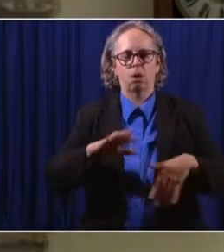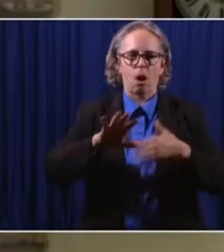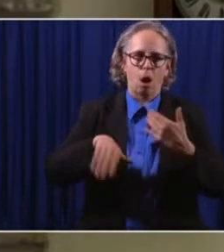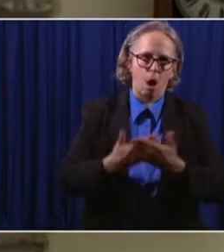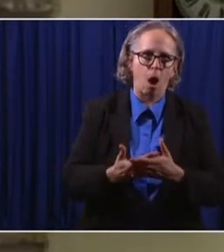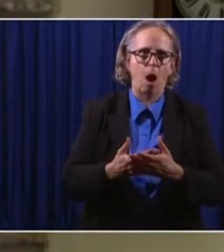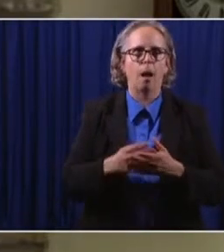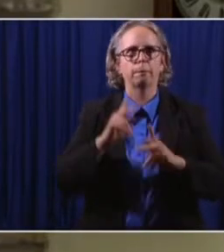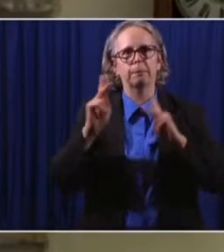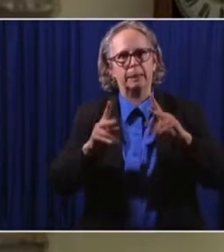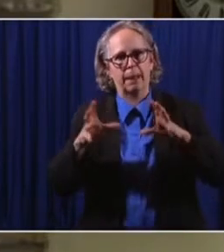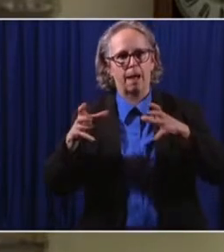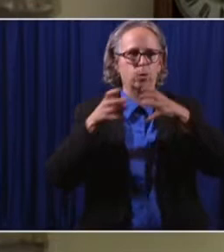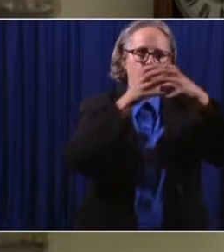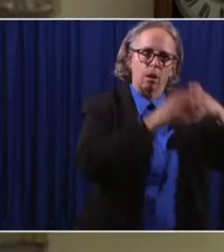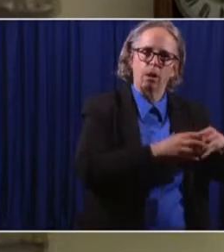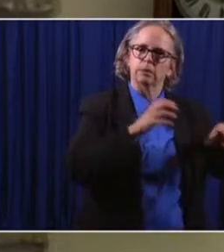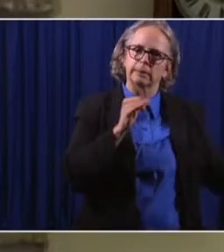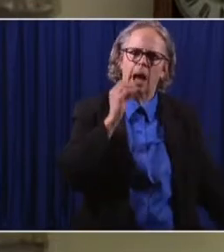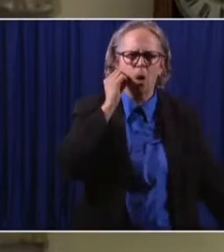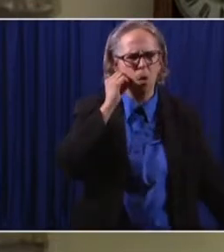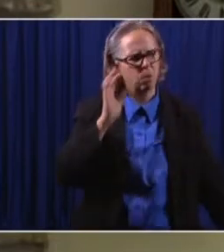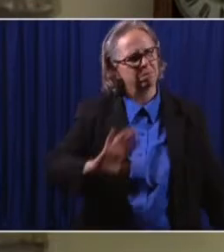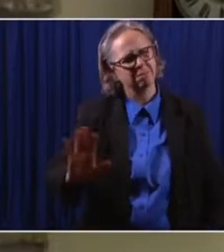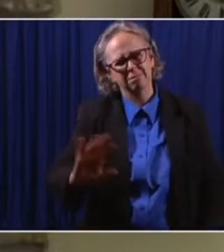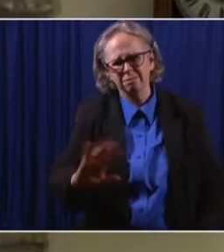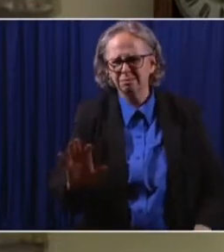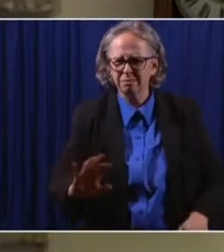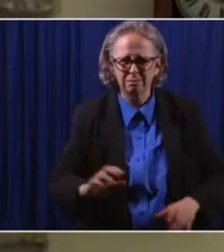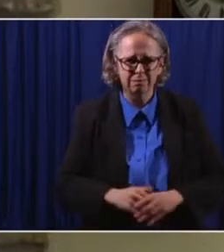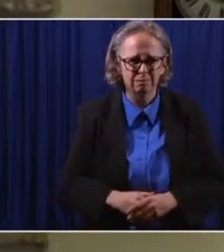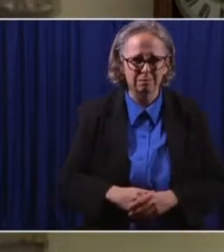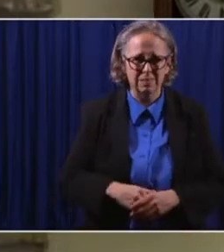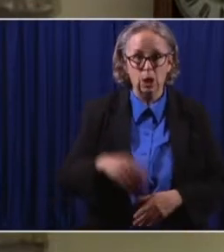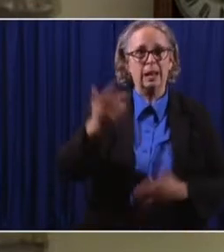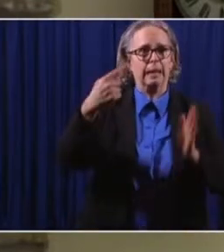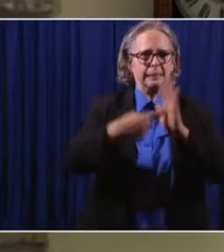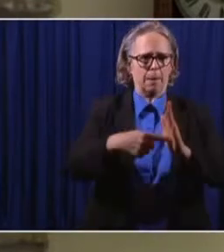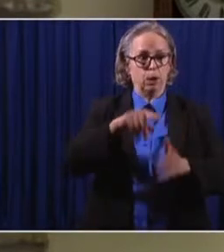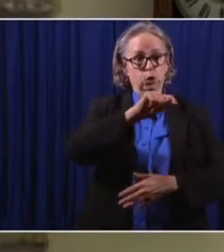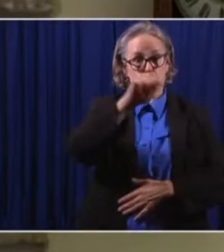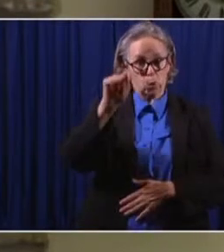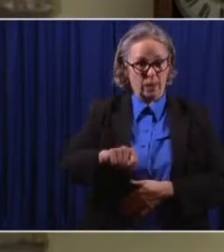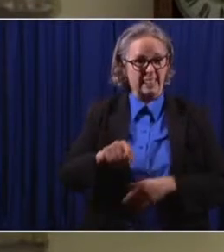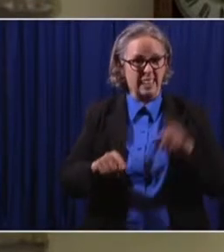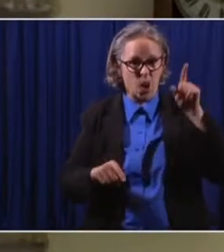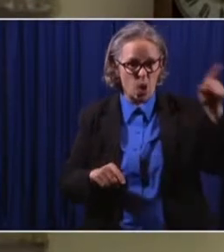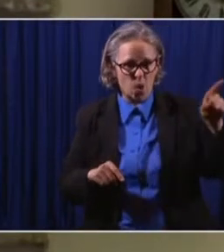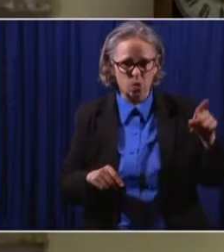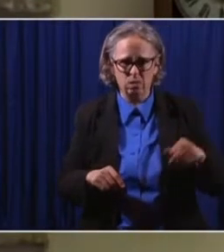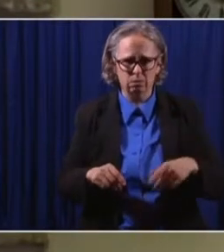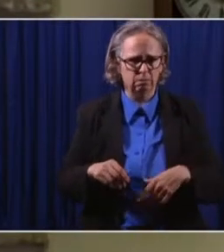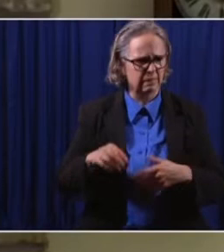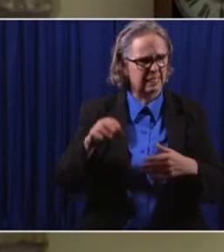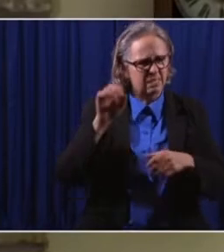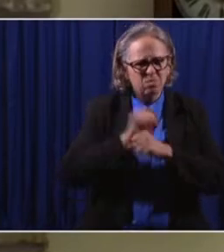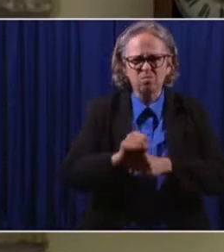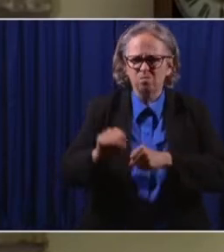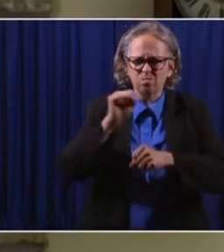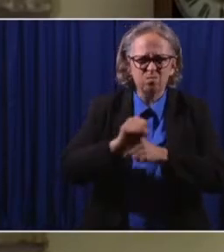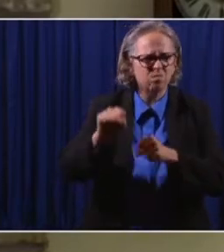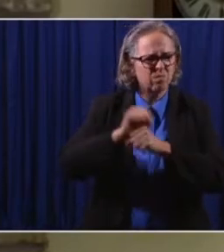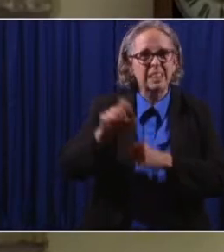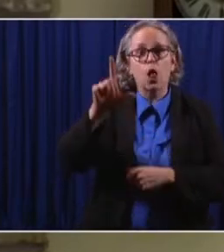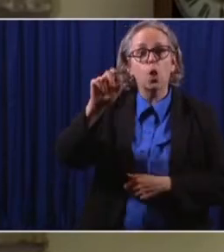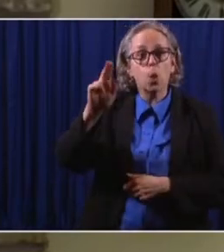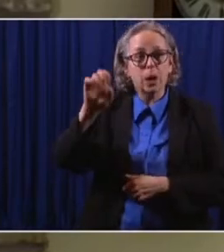so many of our health departments, has worked with schools to send consistent messaging that students should not be attending mass gatherings, and so we